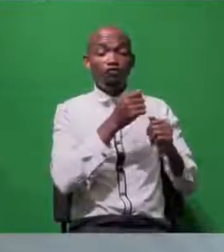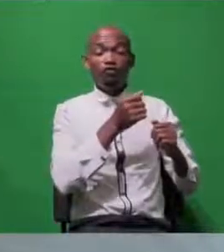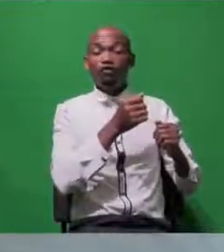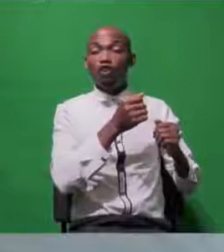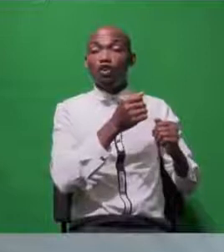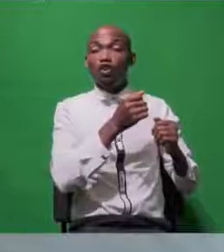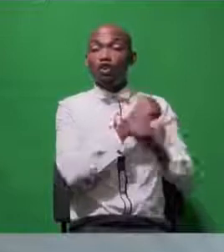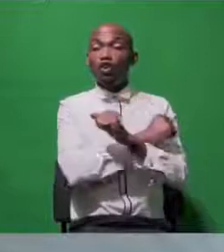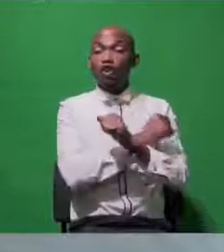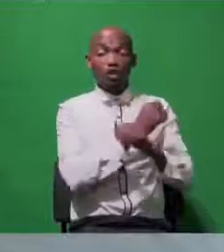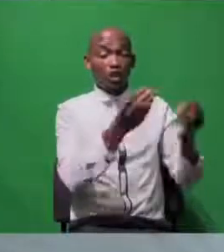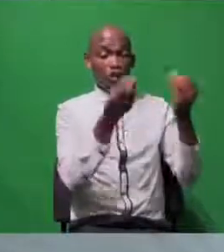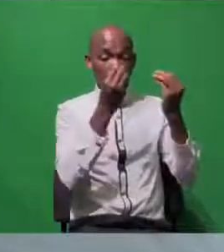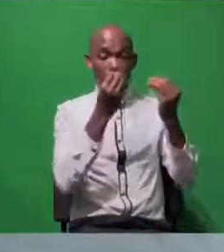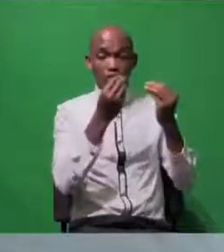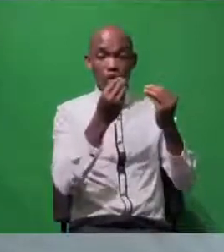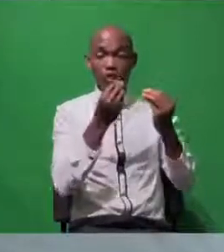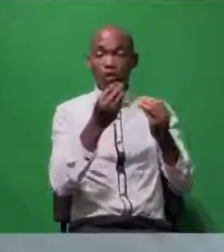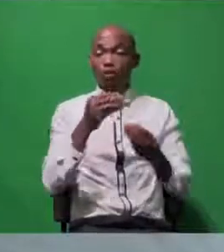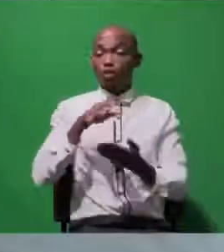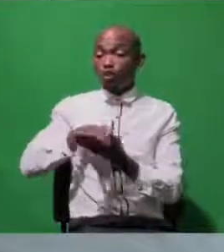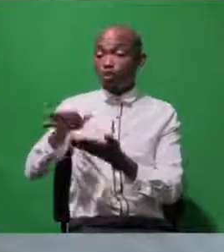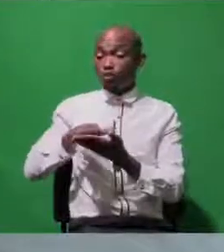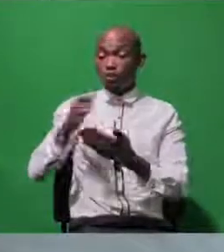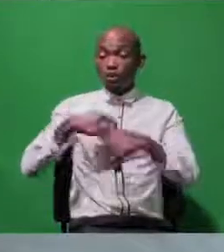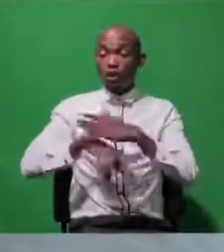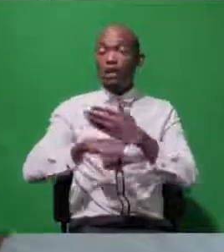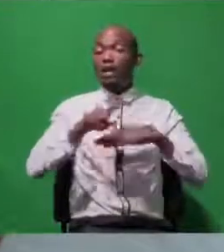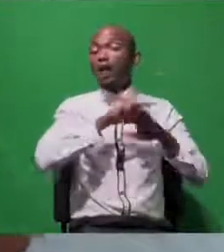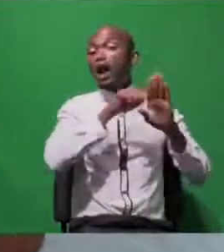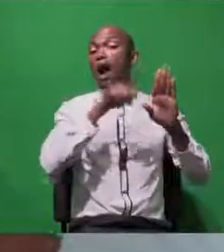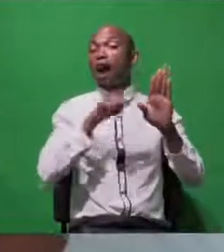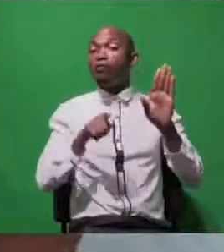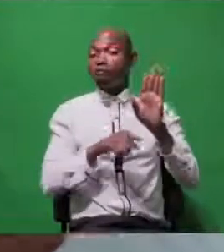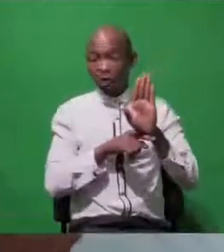introduced in Africa, introduced in